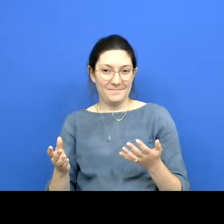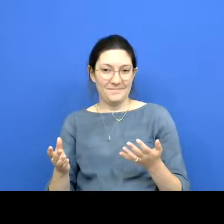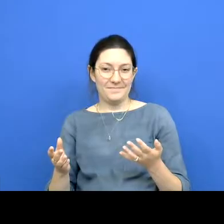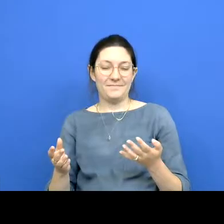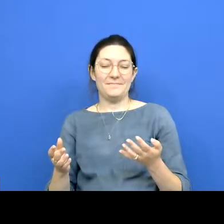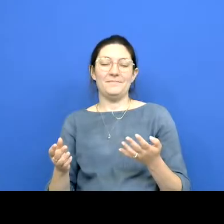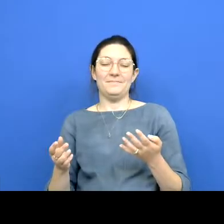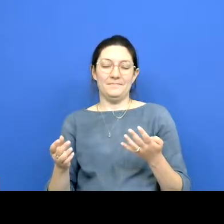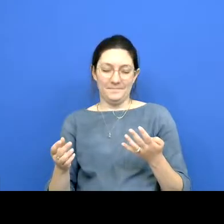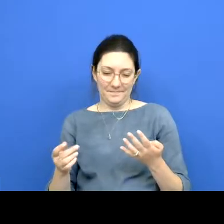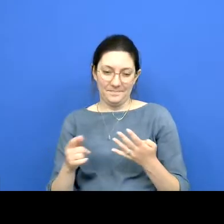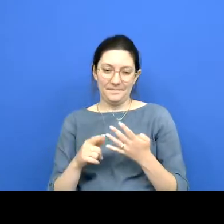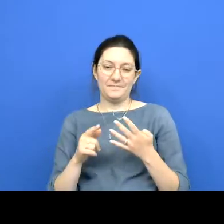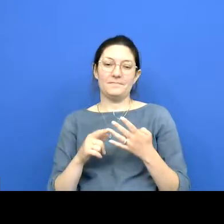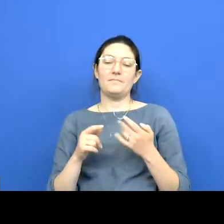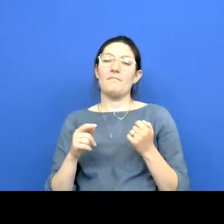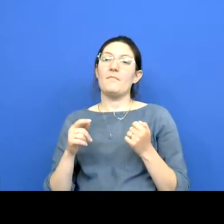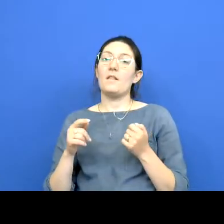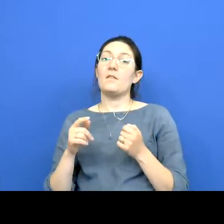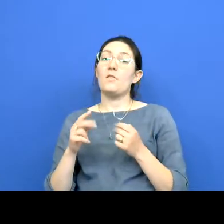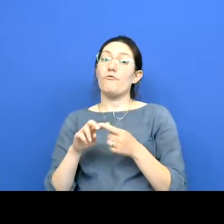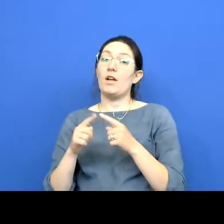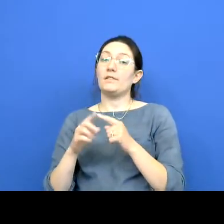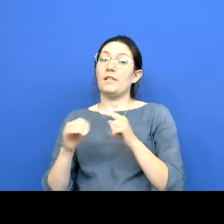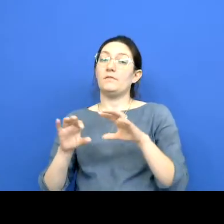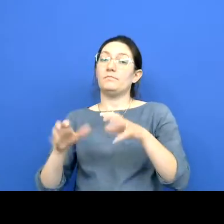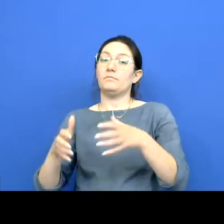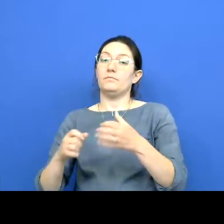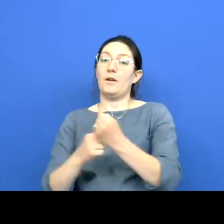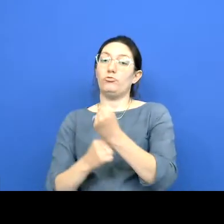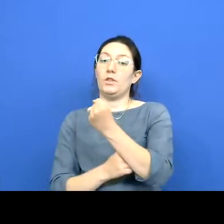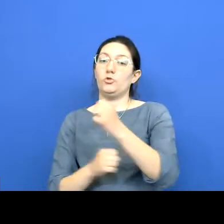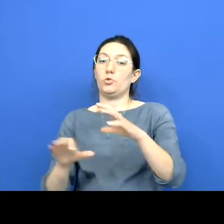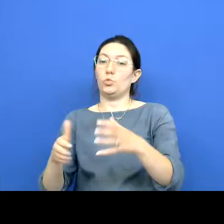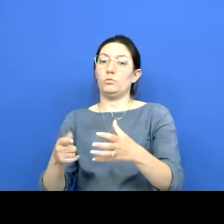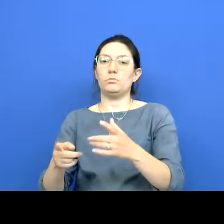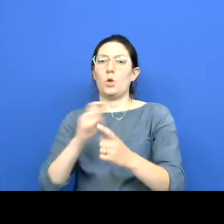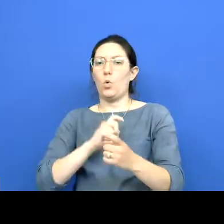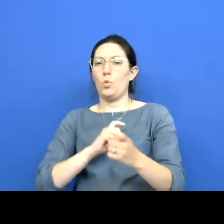The Friends and Foundation makes a lot of